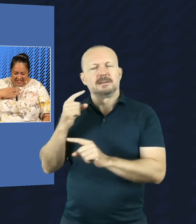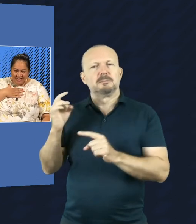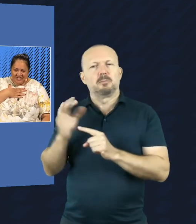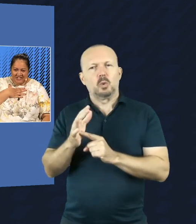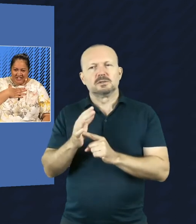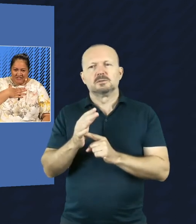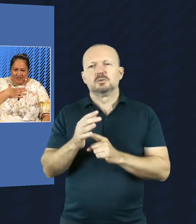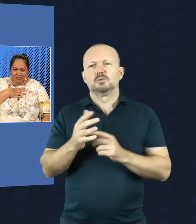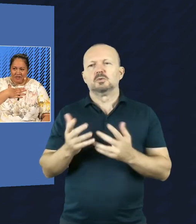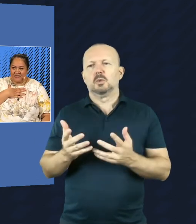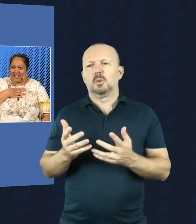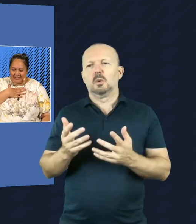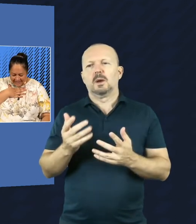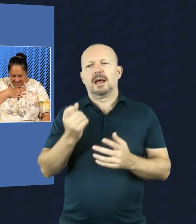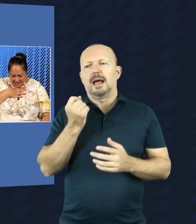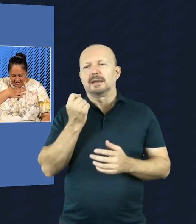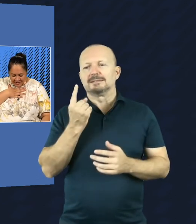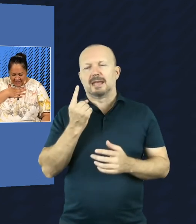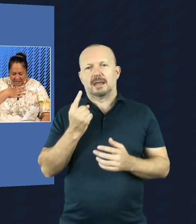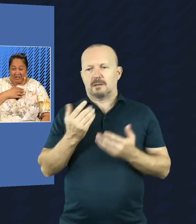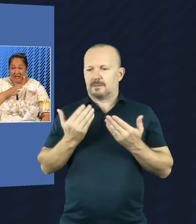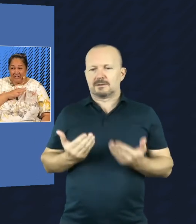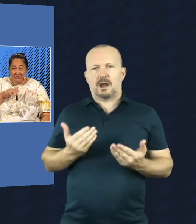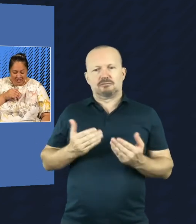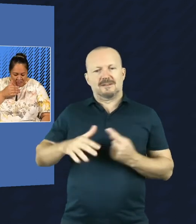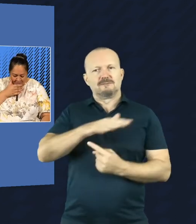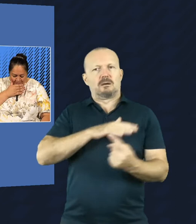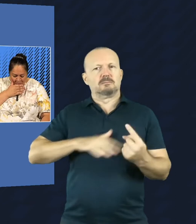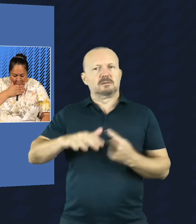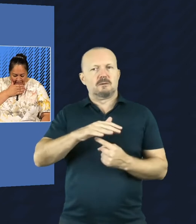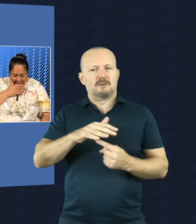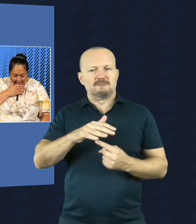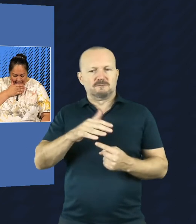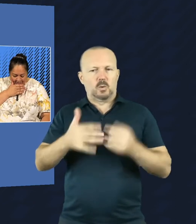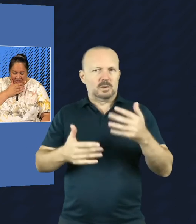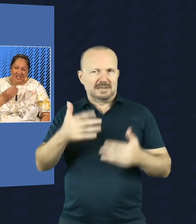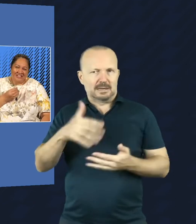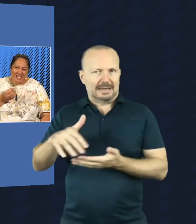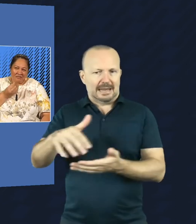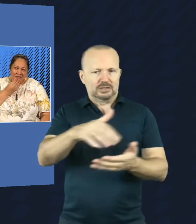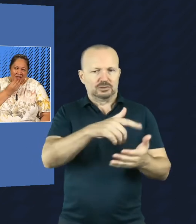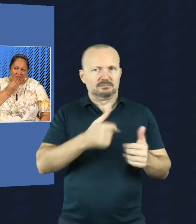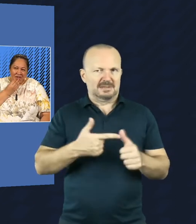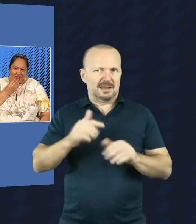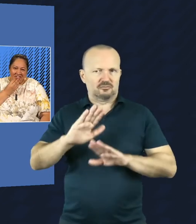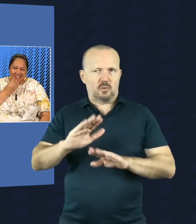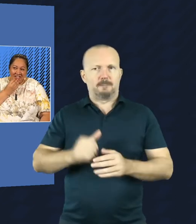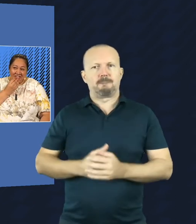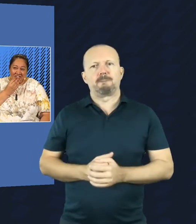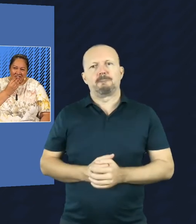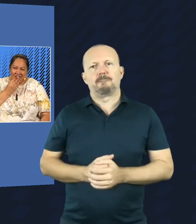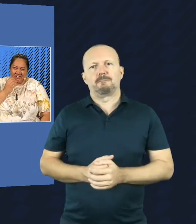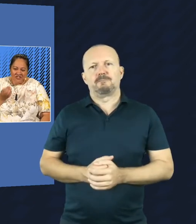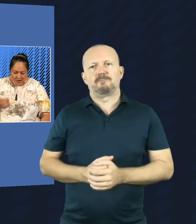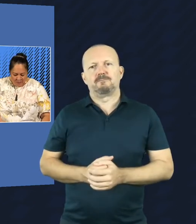you know, the existing environment of data collection in Aotearoa. And so I'd like to start by talking about what Stats